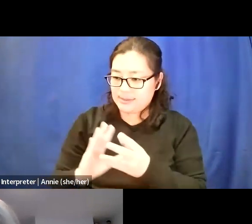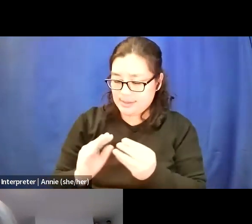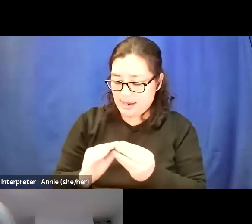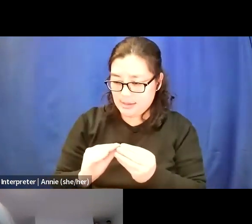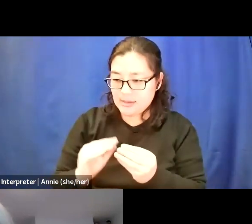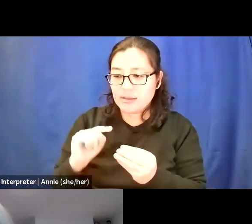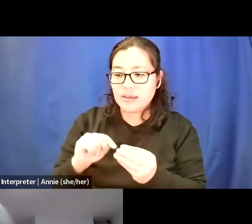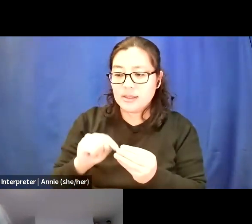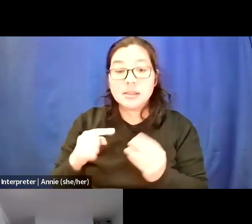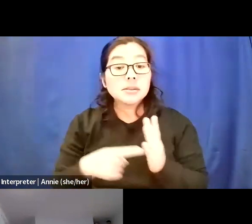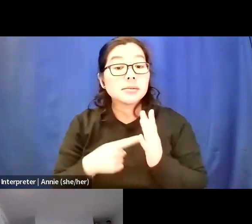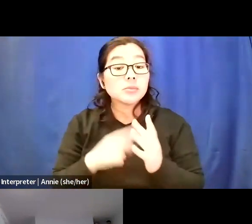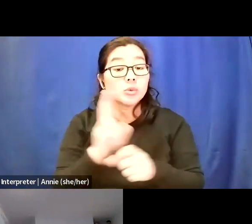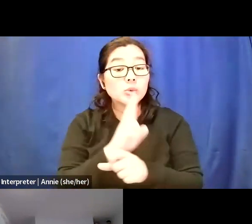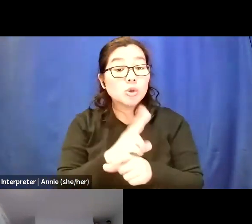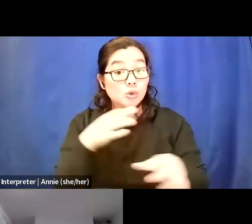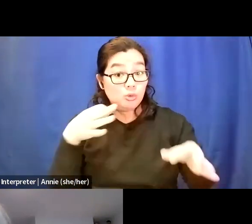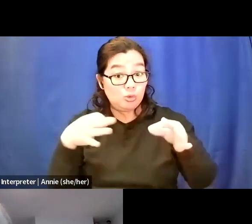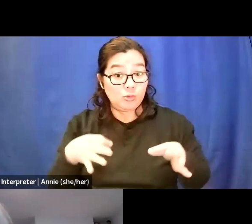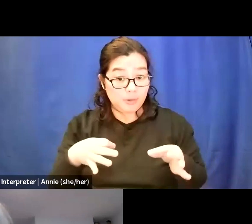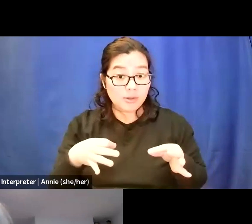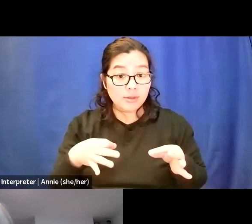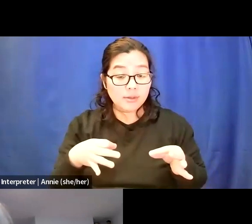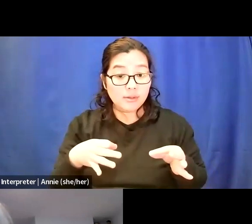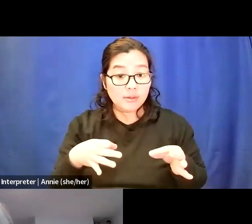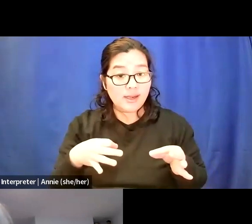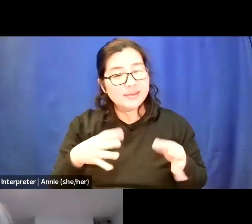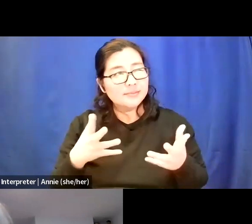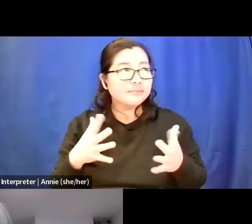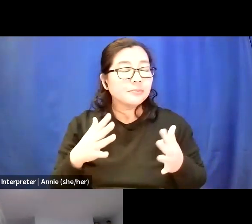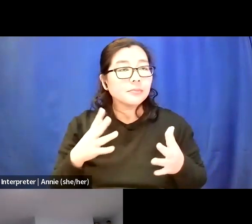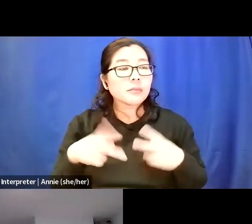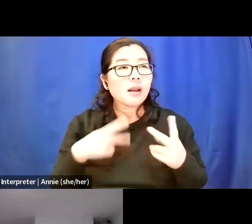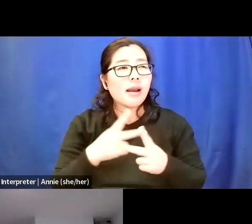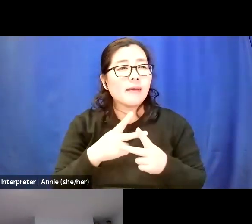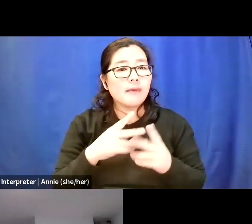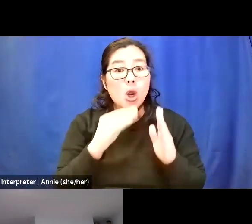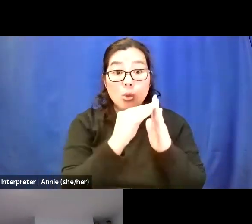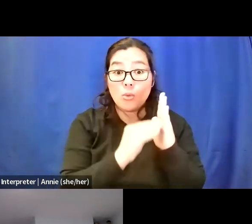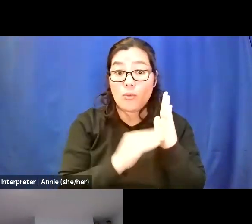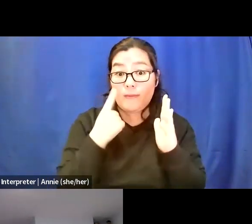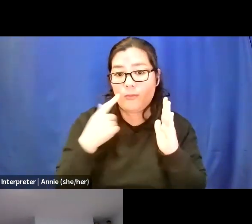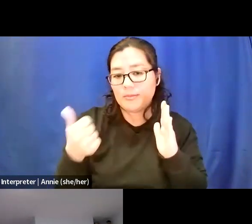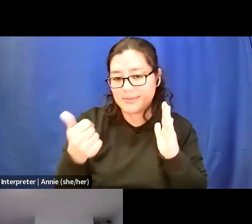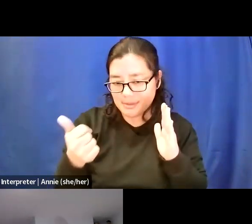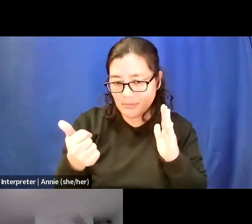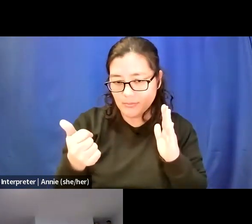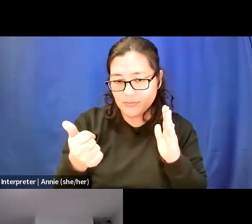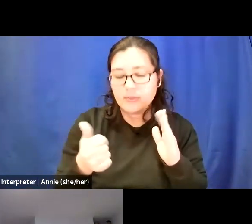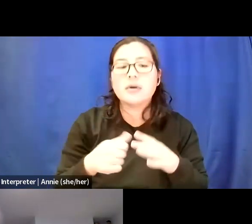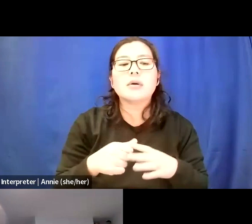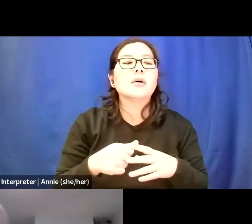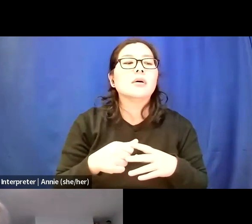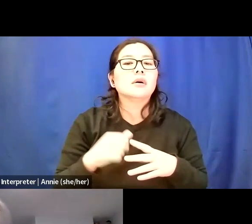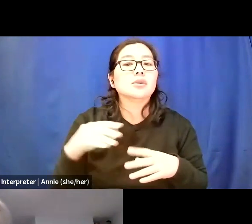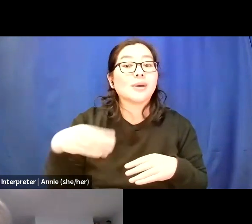that he sometimes uses description as a kind of note-taking for himself, so that he gives himself